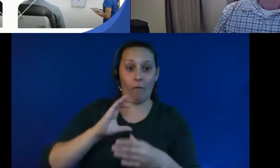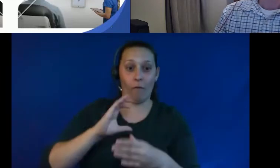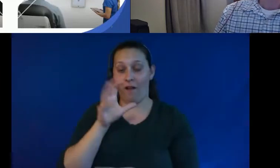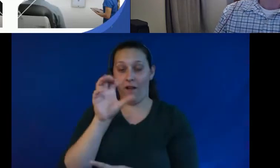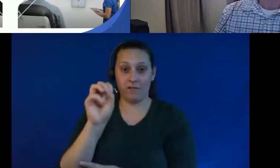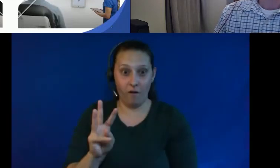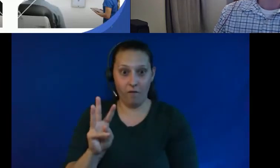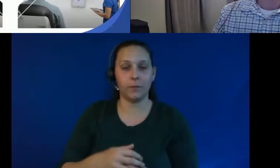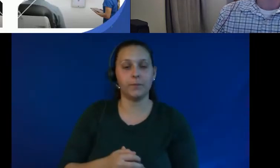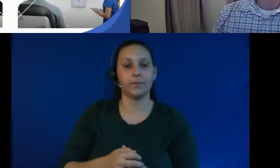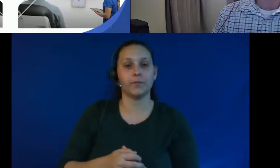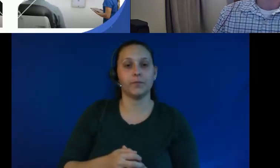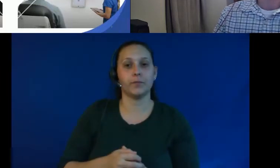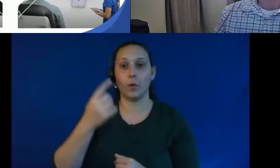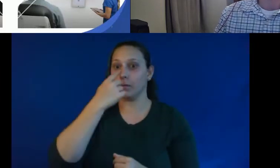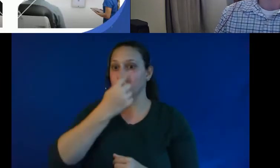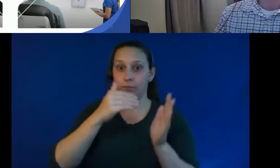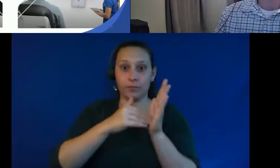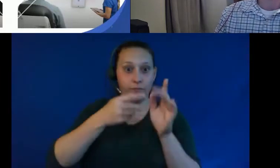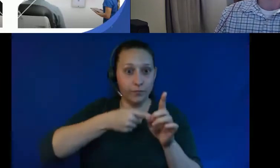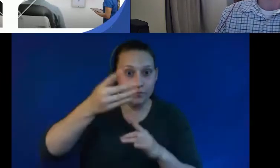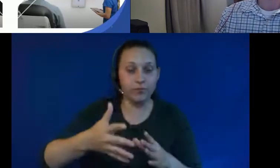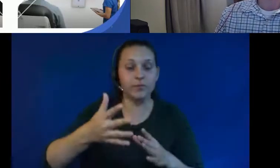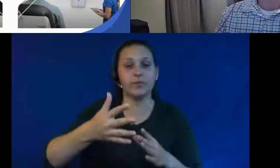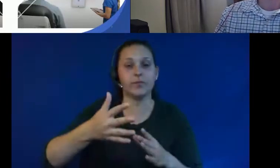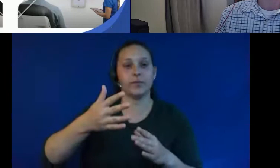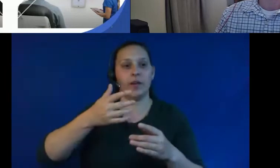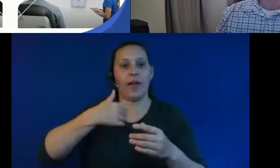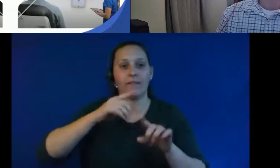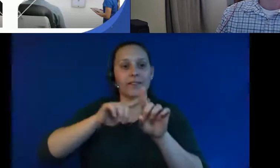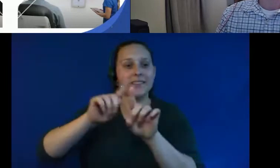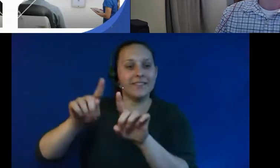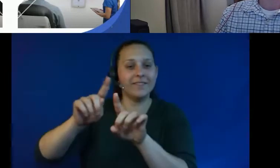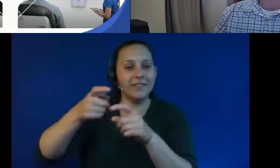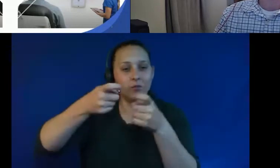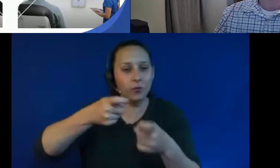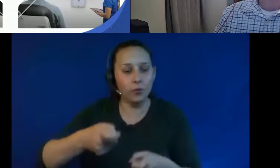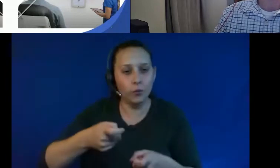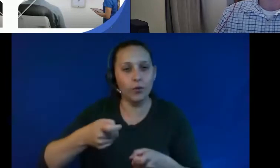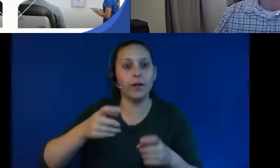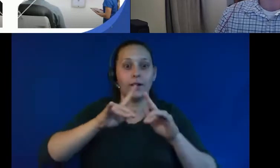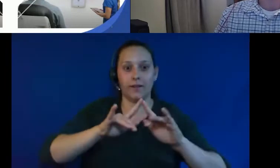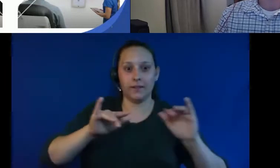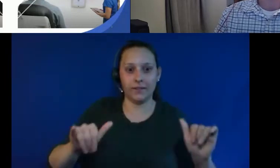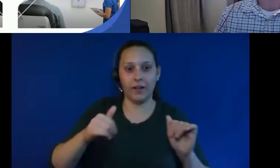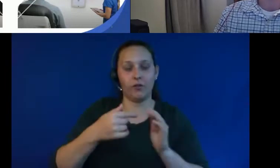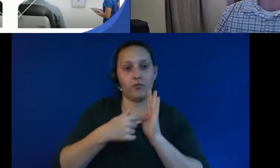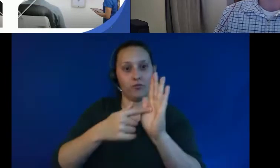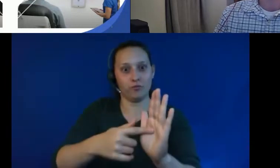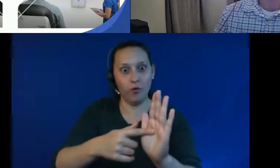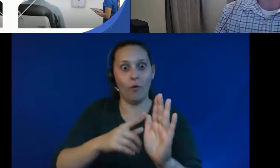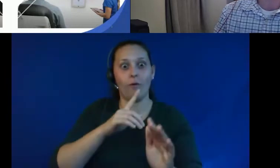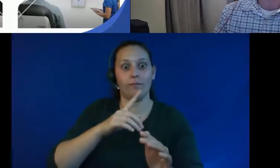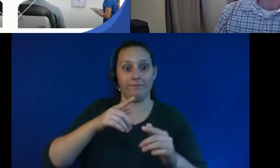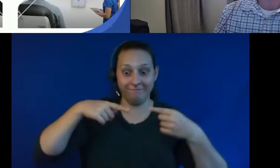An optometrist working online remote controls various optical devices while simultaneously reviewing live uploads of a patient's eye